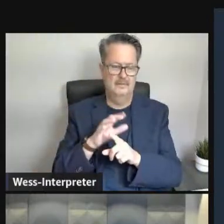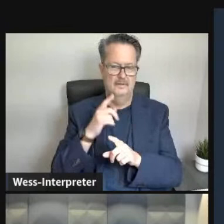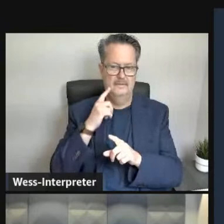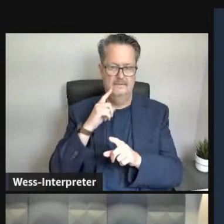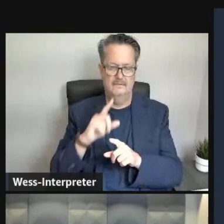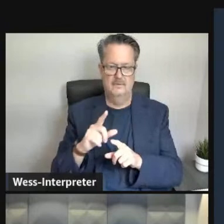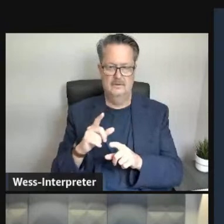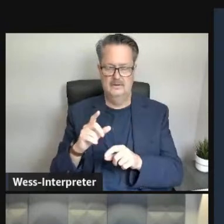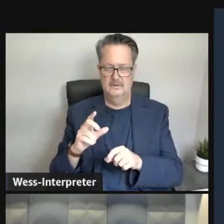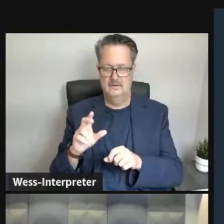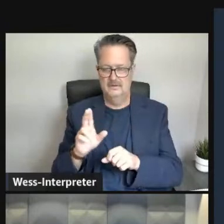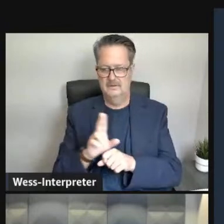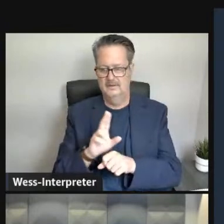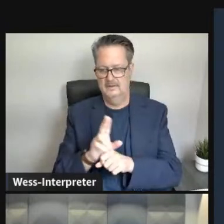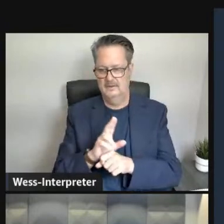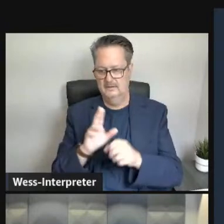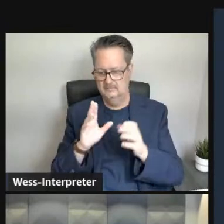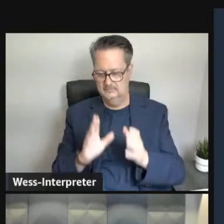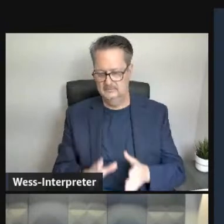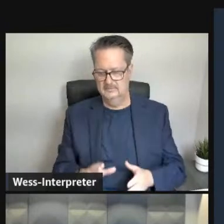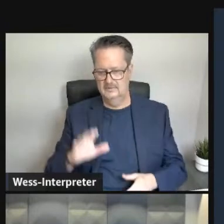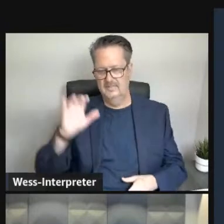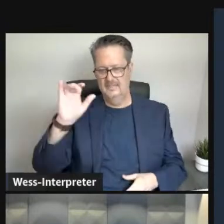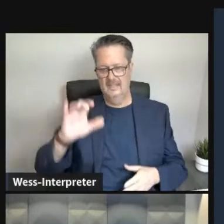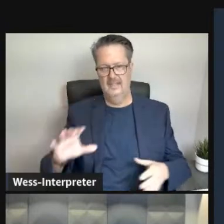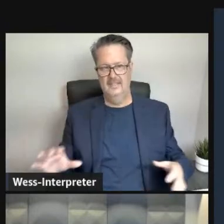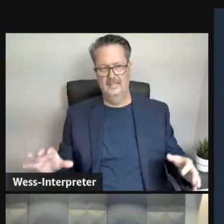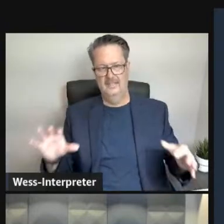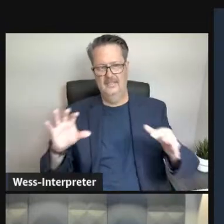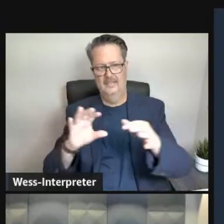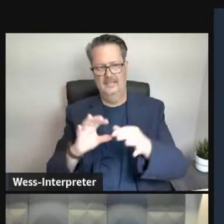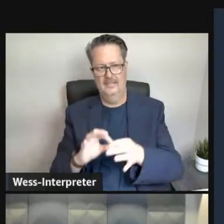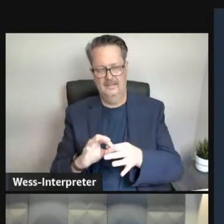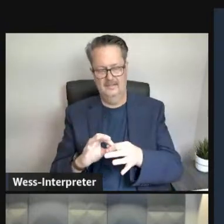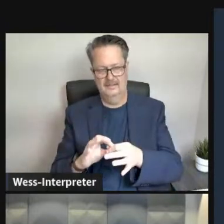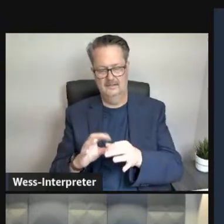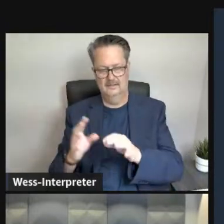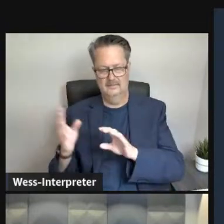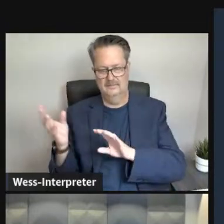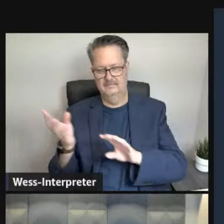customers. So that is building event-driven data